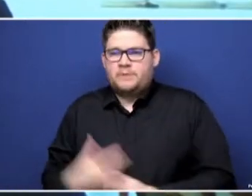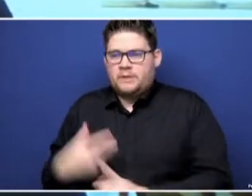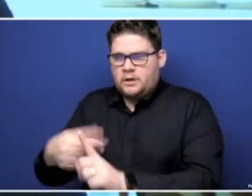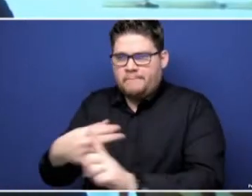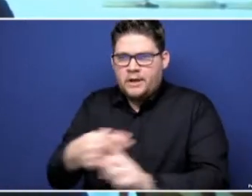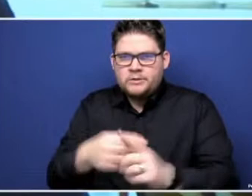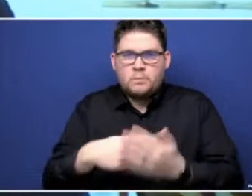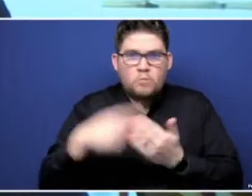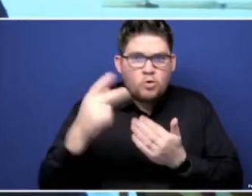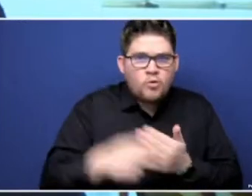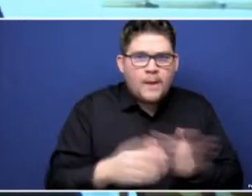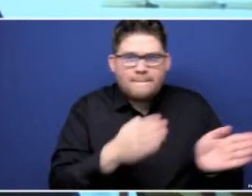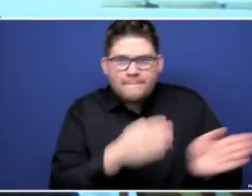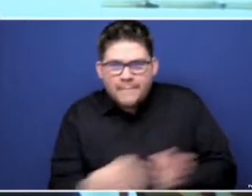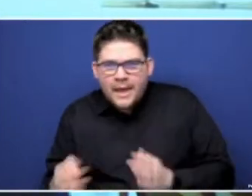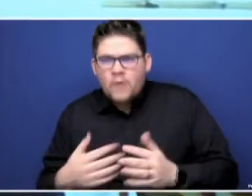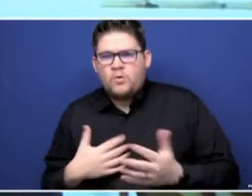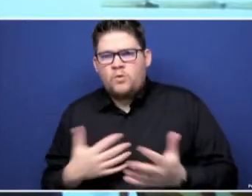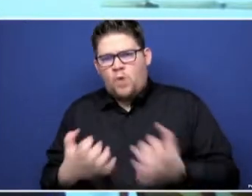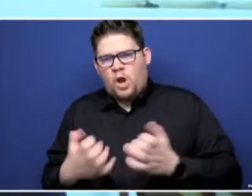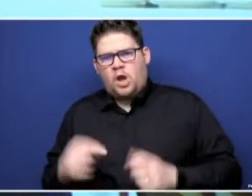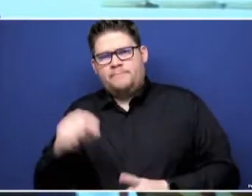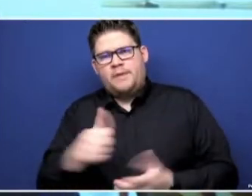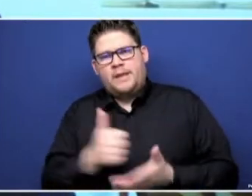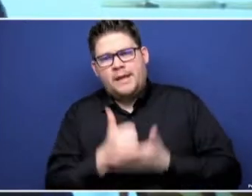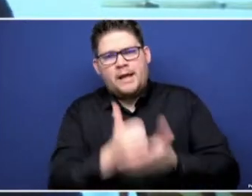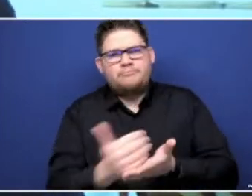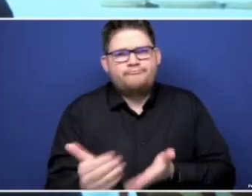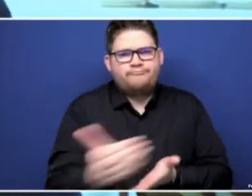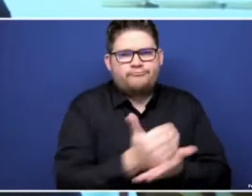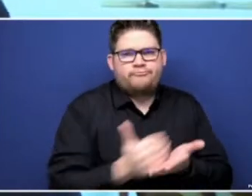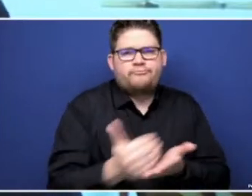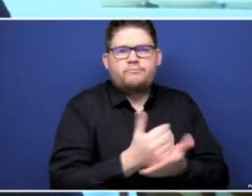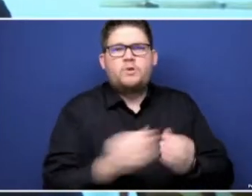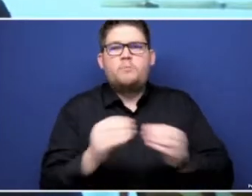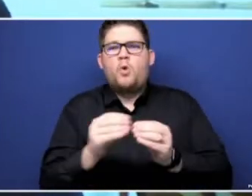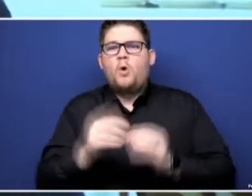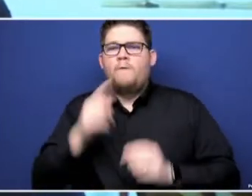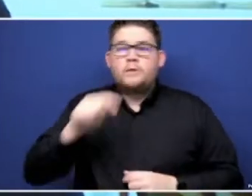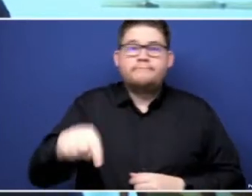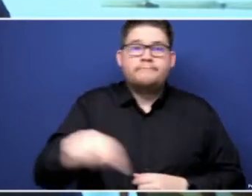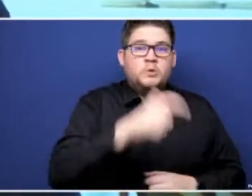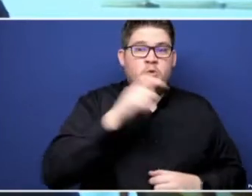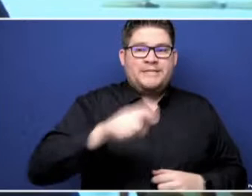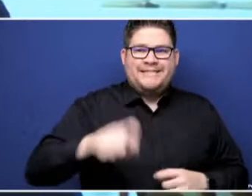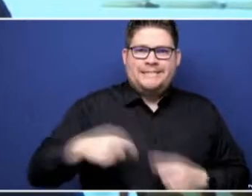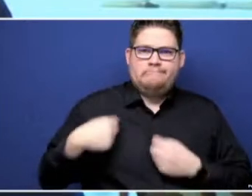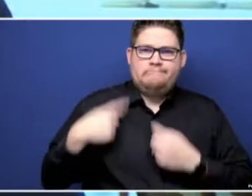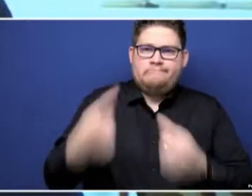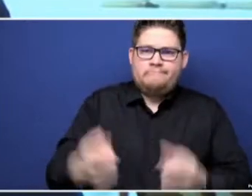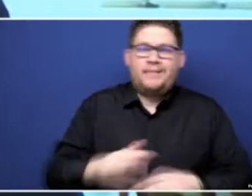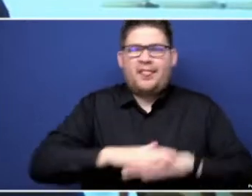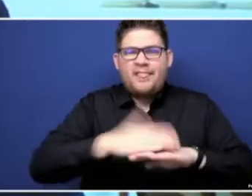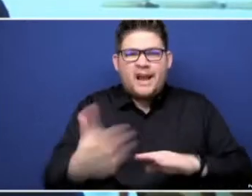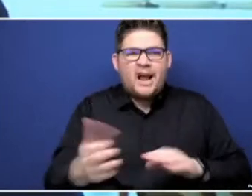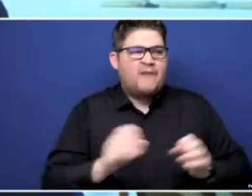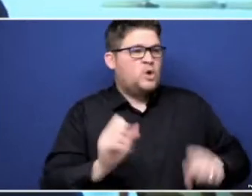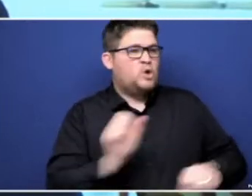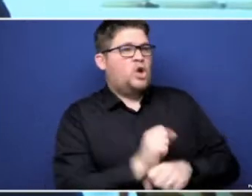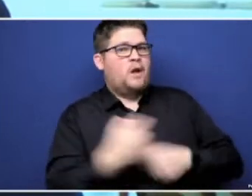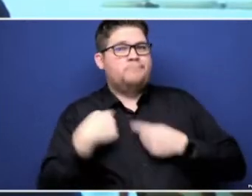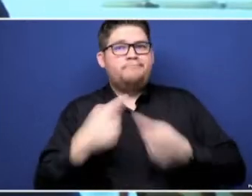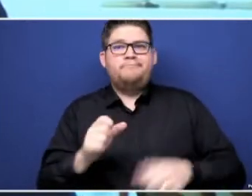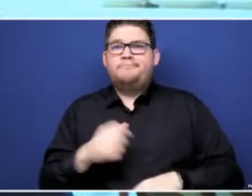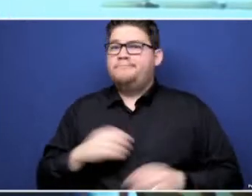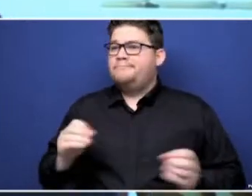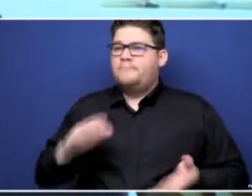a significant number of people that will basically align with the vaccine we'll have available over the next few